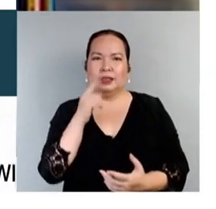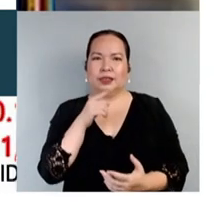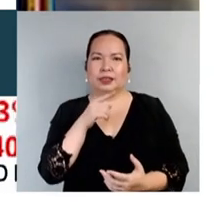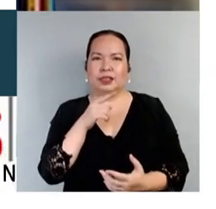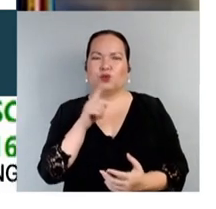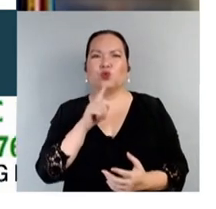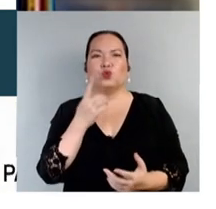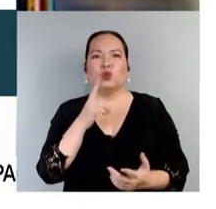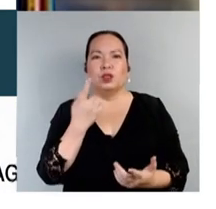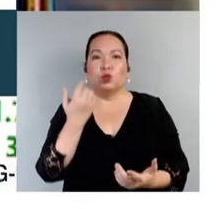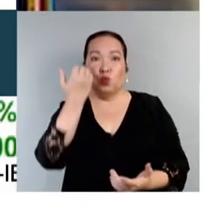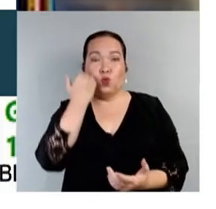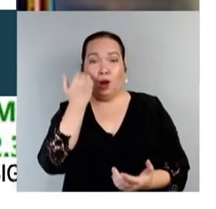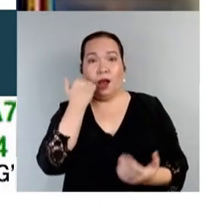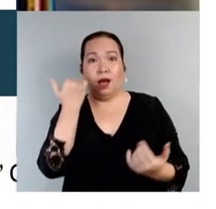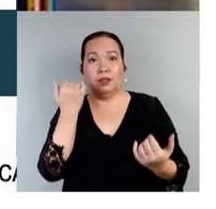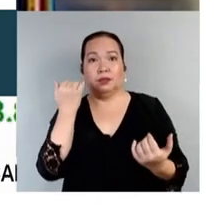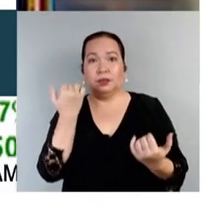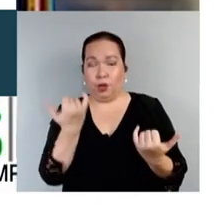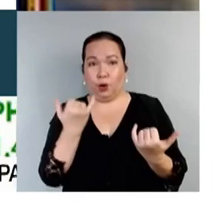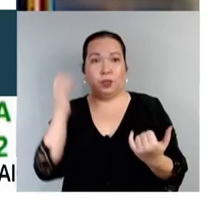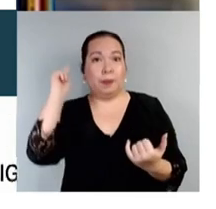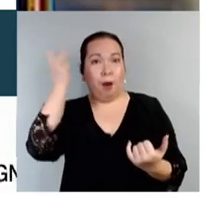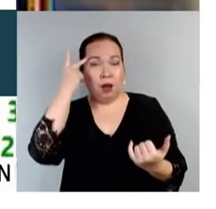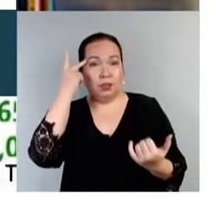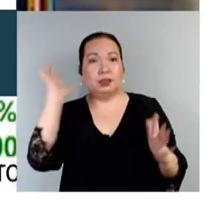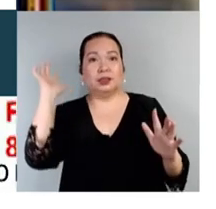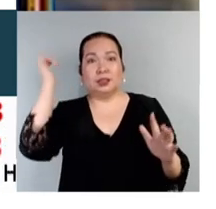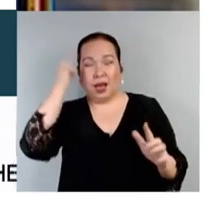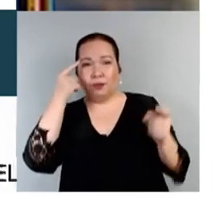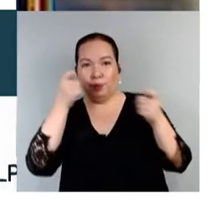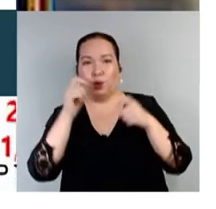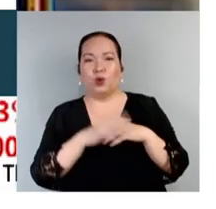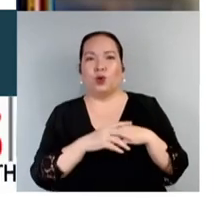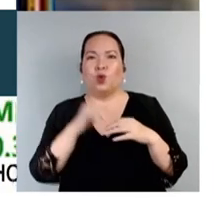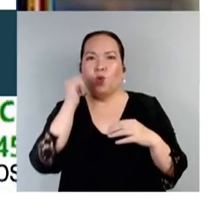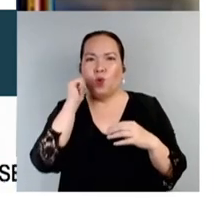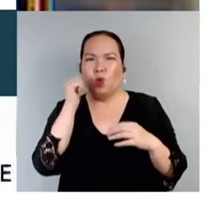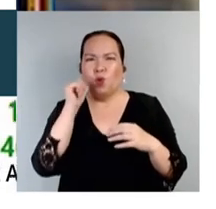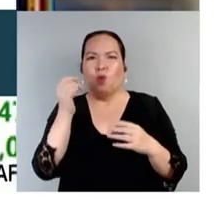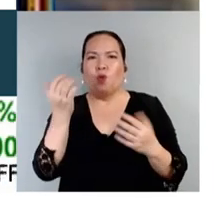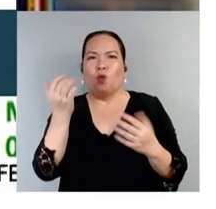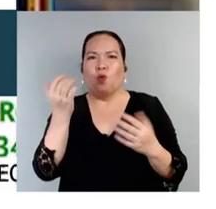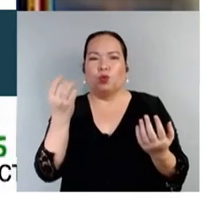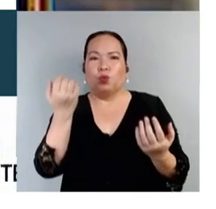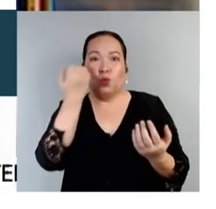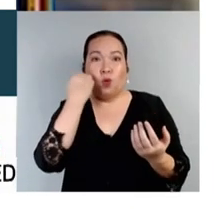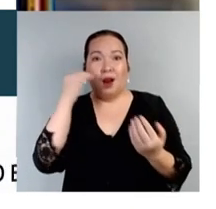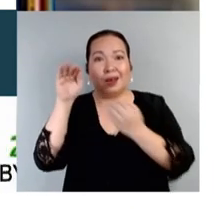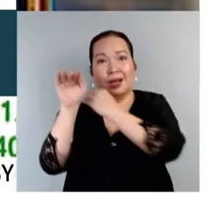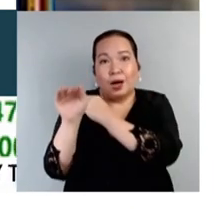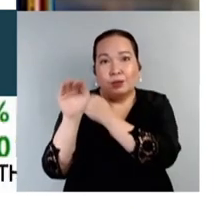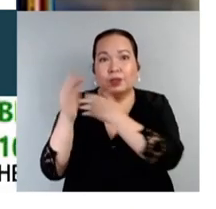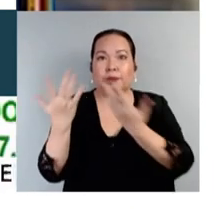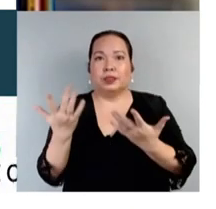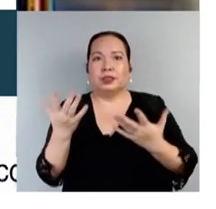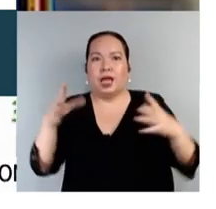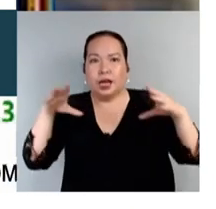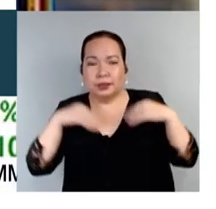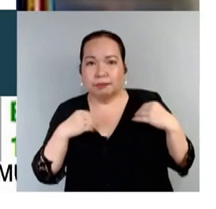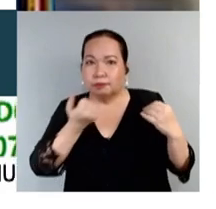of politics and governance that we've had. No, there's always been lack of accountability. Hence, it has always been difficult to move